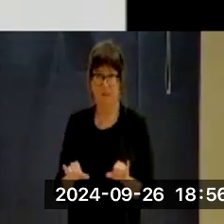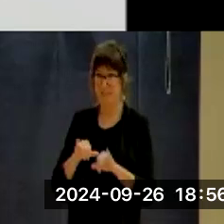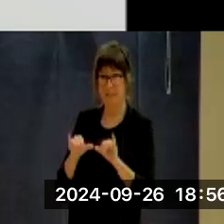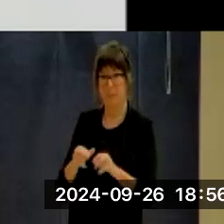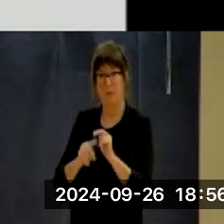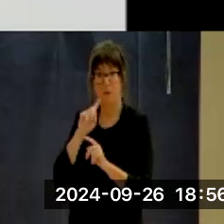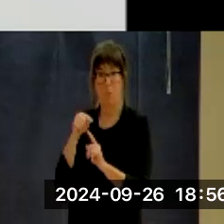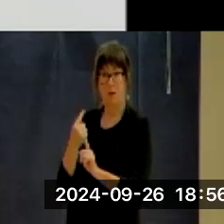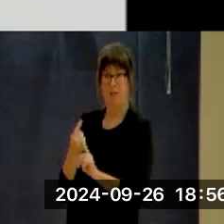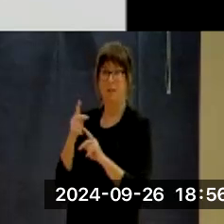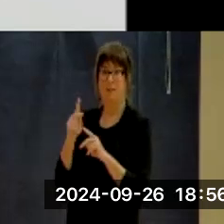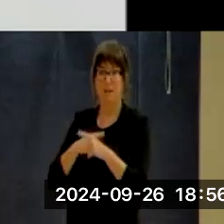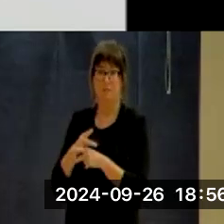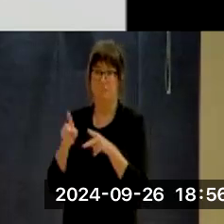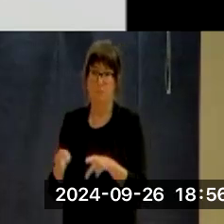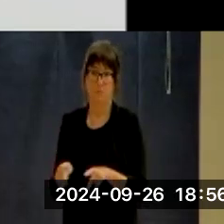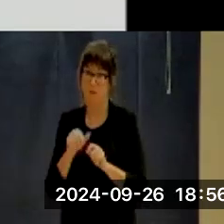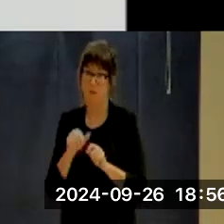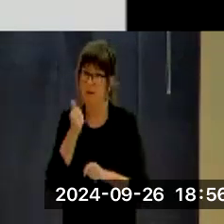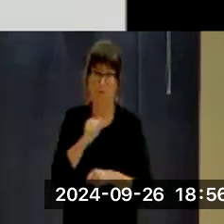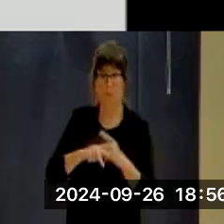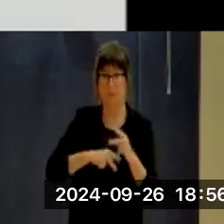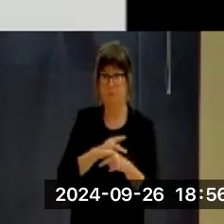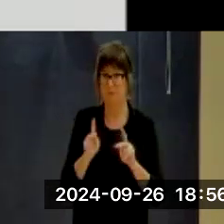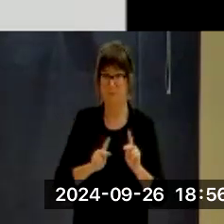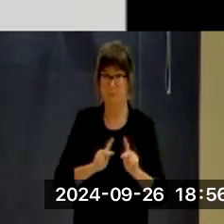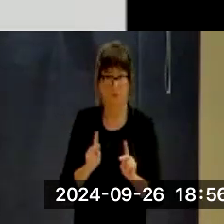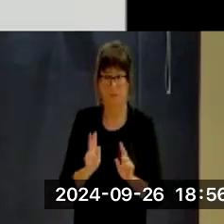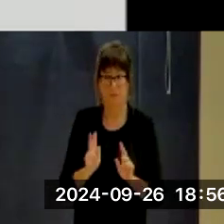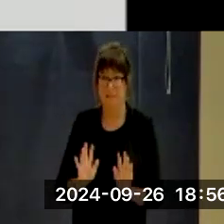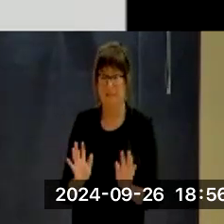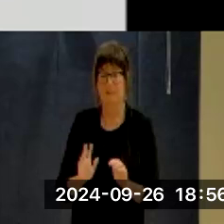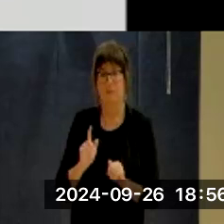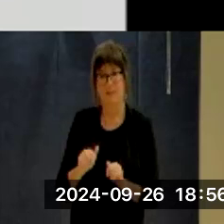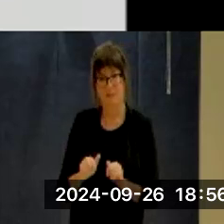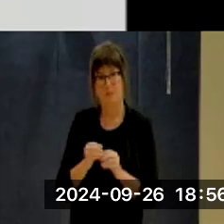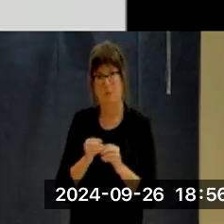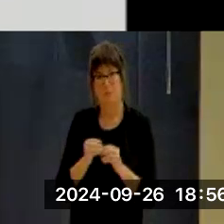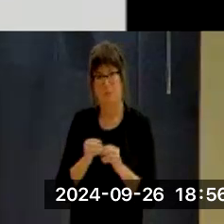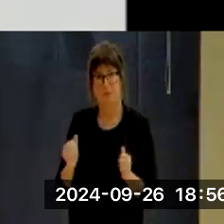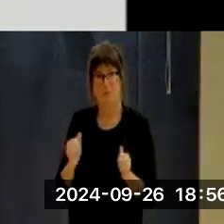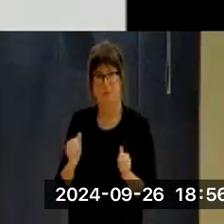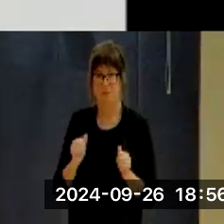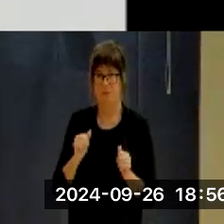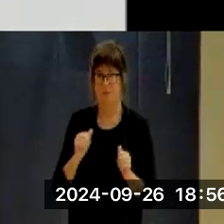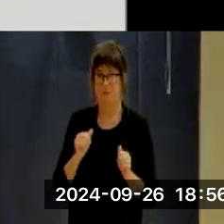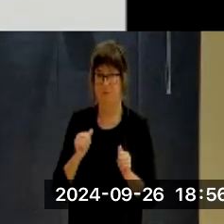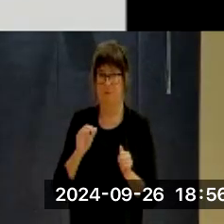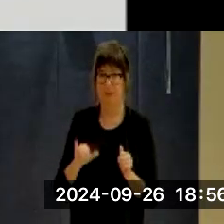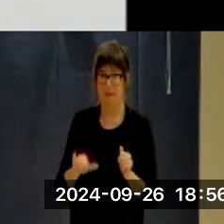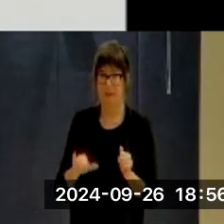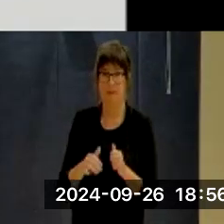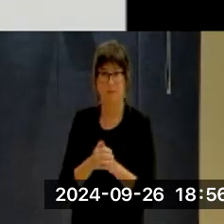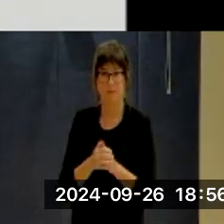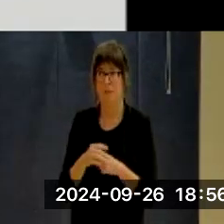for other types of people. And we need to resolve ways to make sure that even living in normal conditions, regular